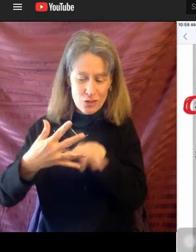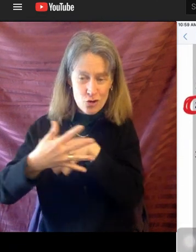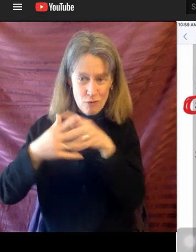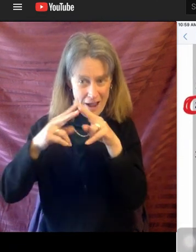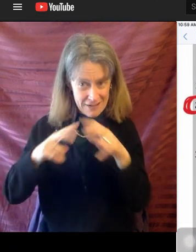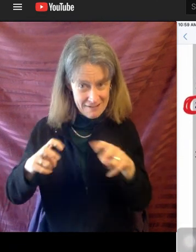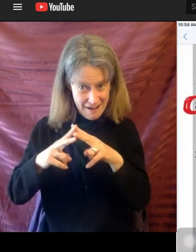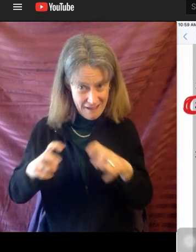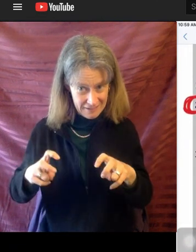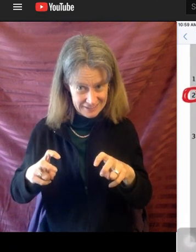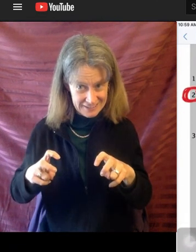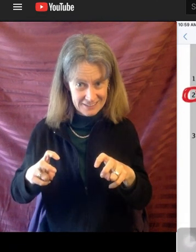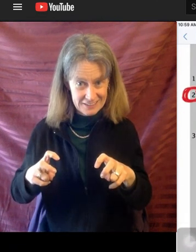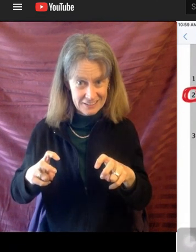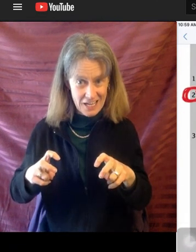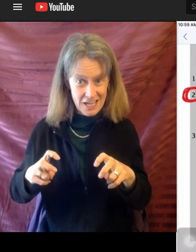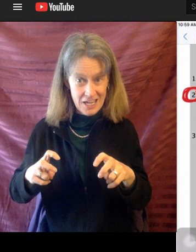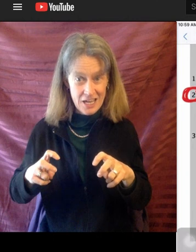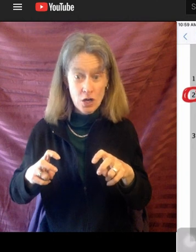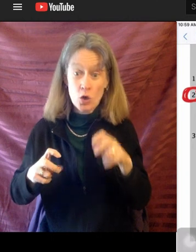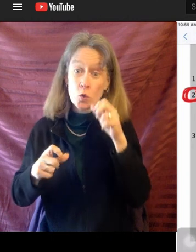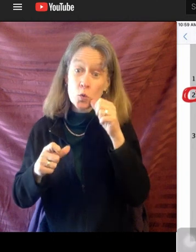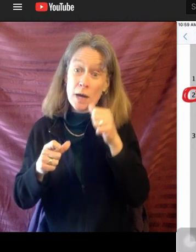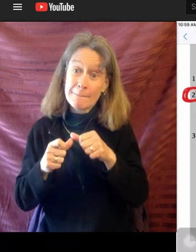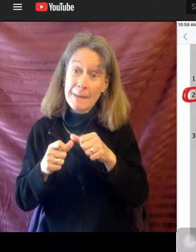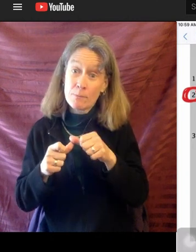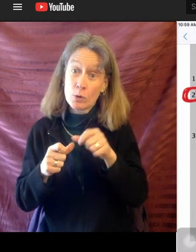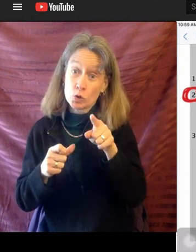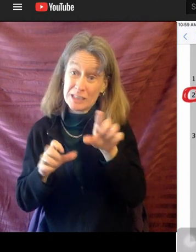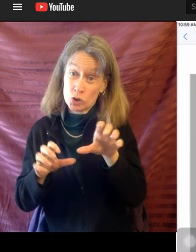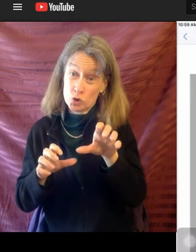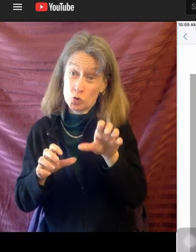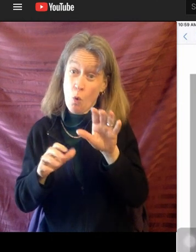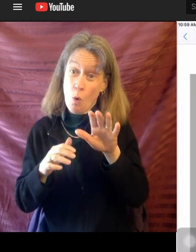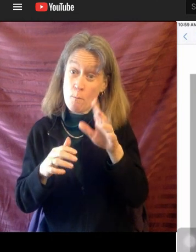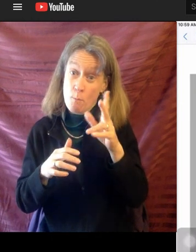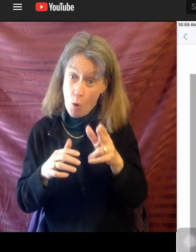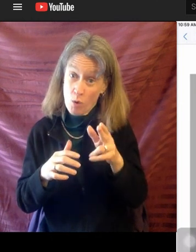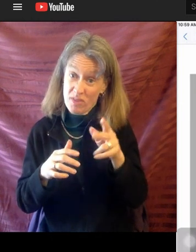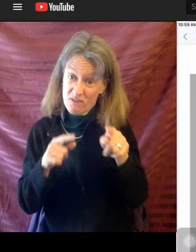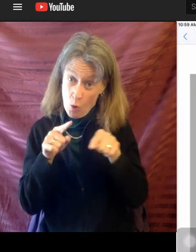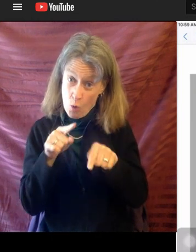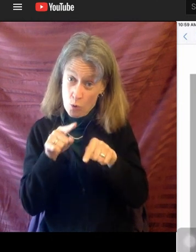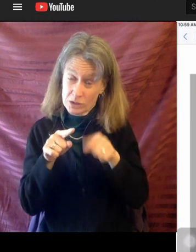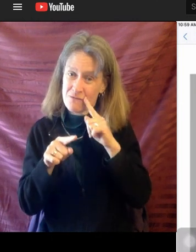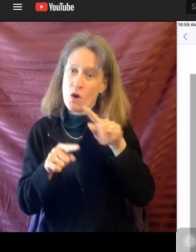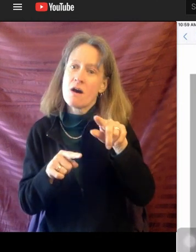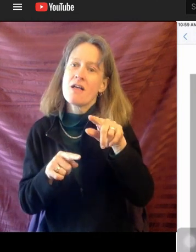analysis. Remember, you need to do this for your other picture as well.